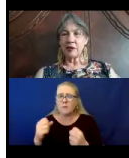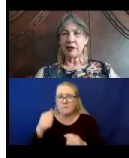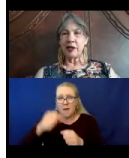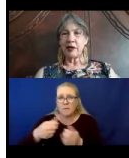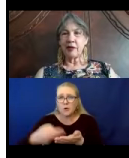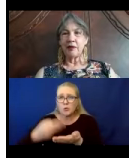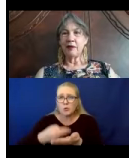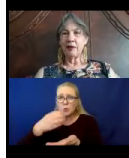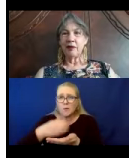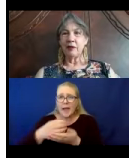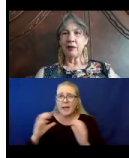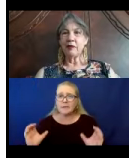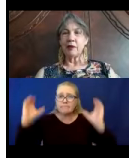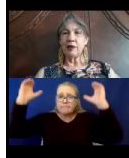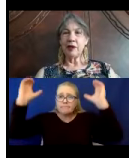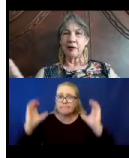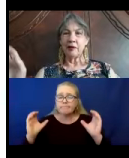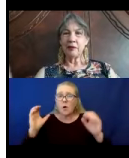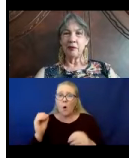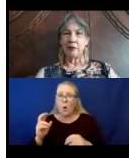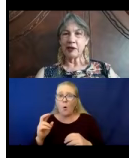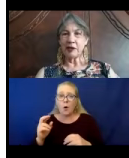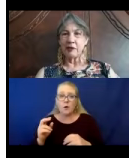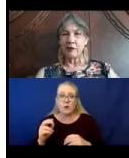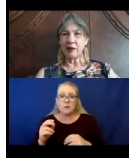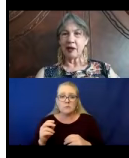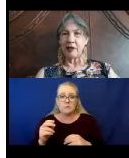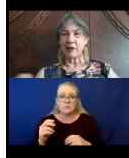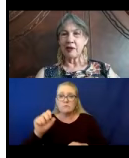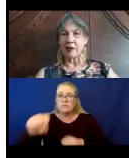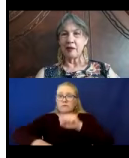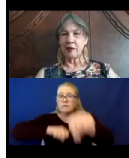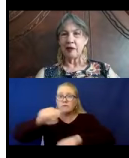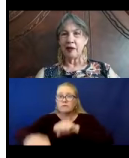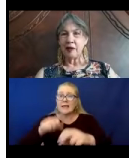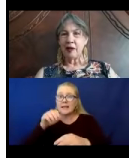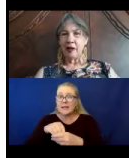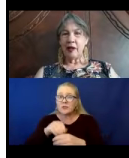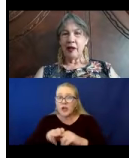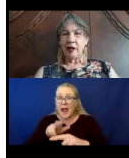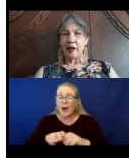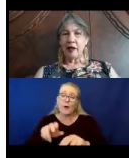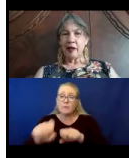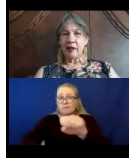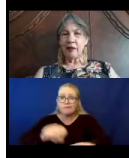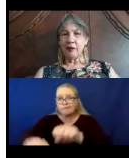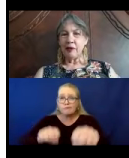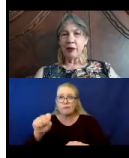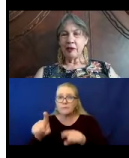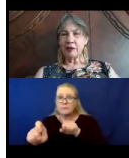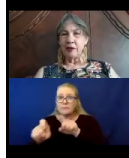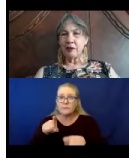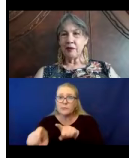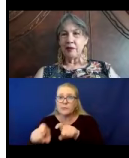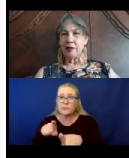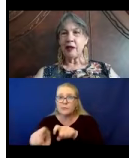exercises in your chair. If you live in a recliner, do bicycling with your legs one at a time. You don't need